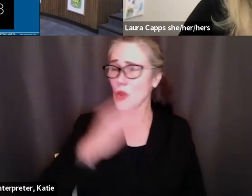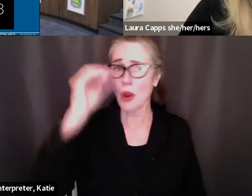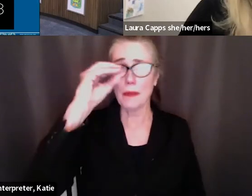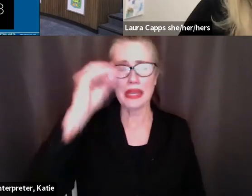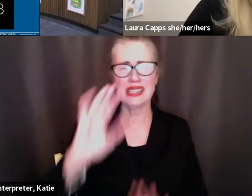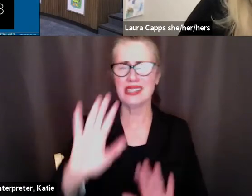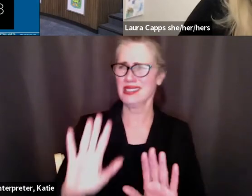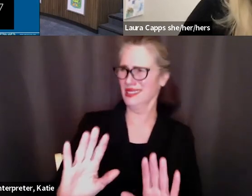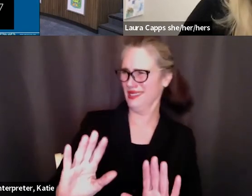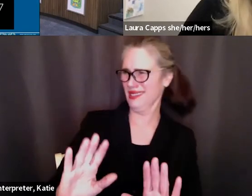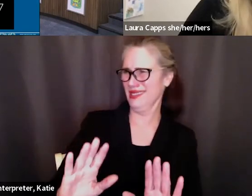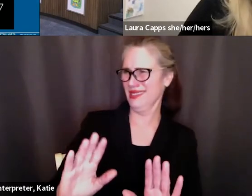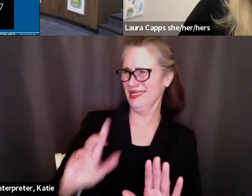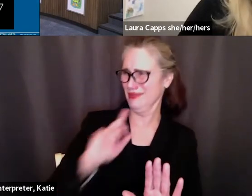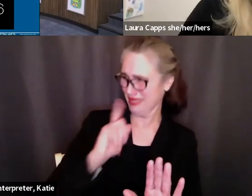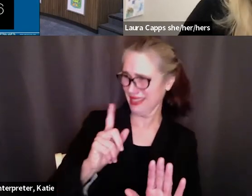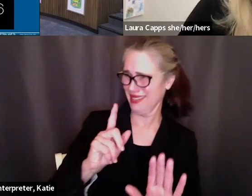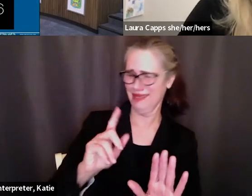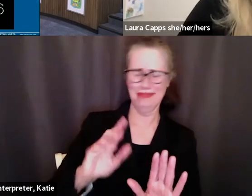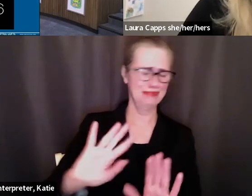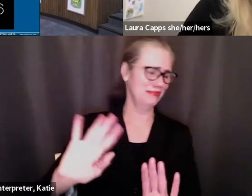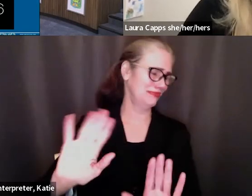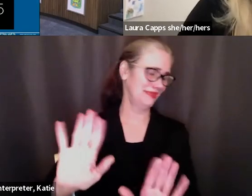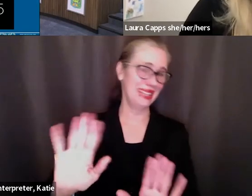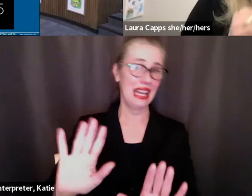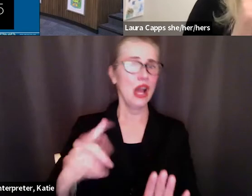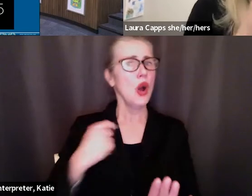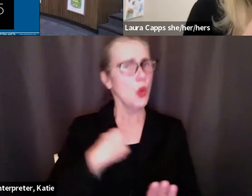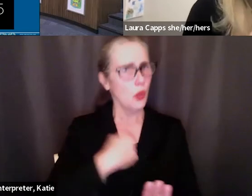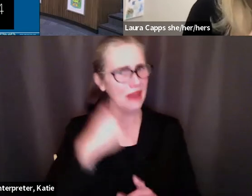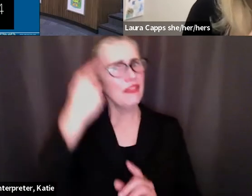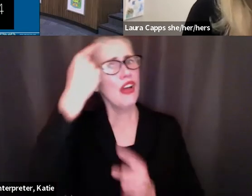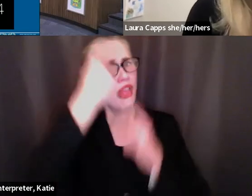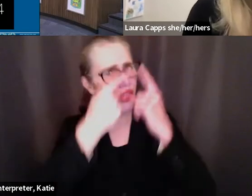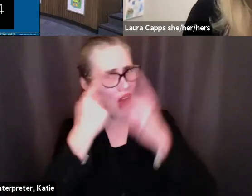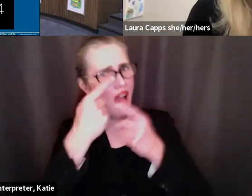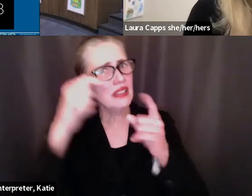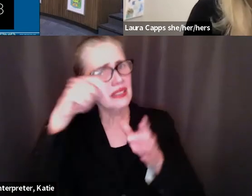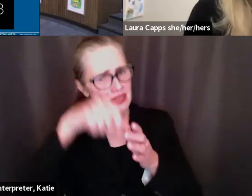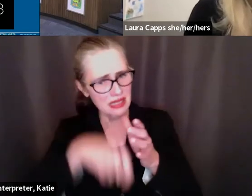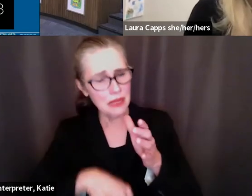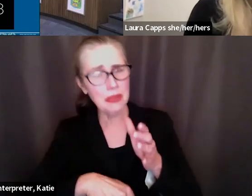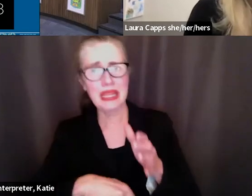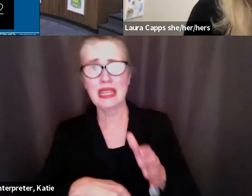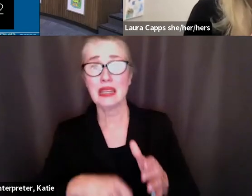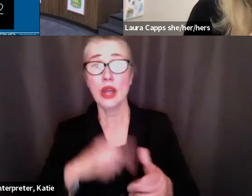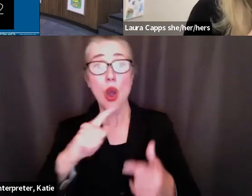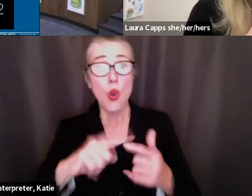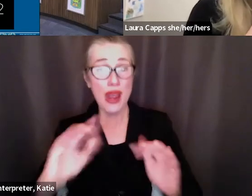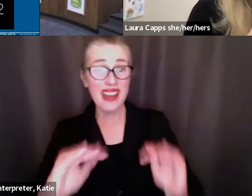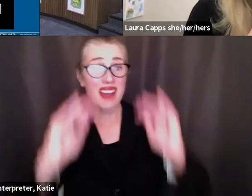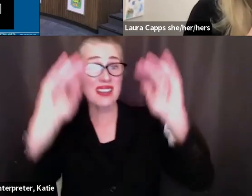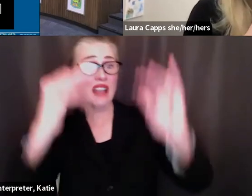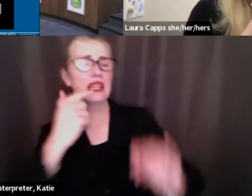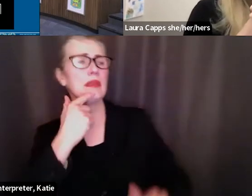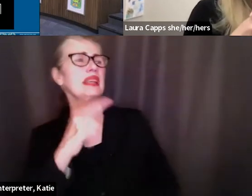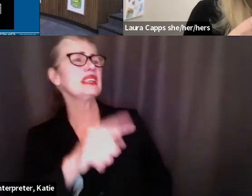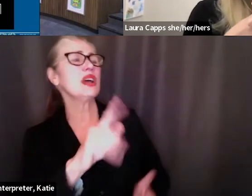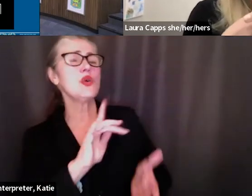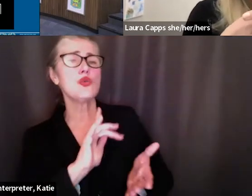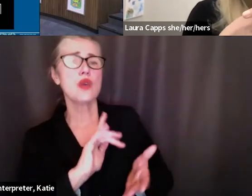many of my peers have thought very deeply on a lot of these matters and it's very rude when adults come in and say oh you